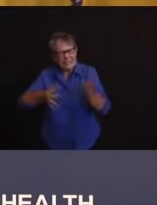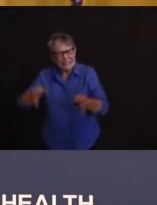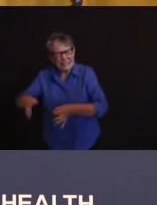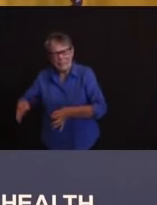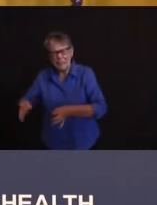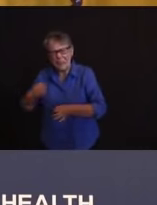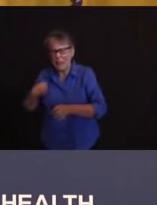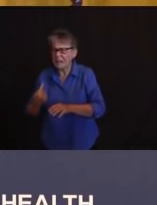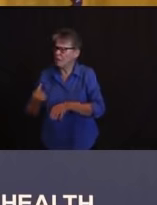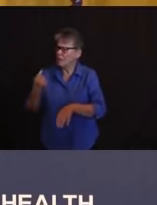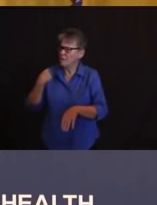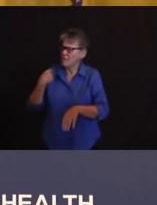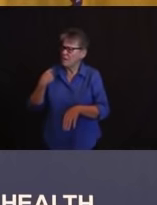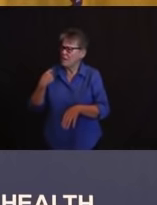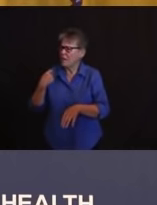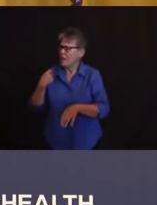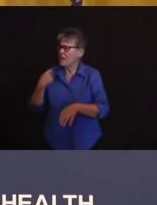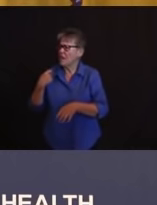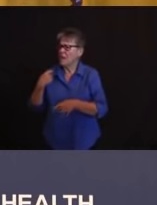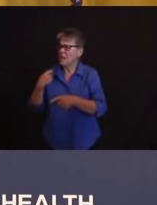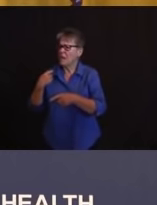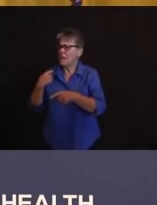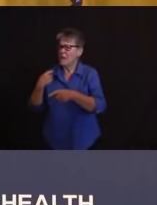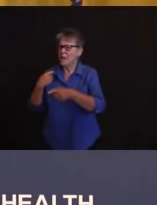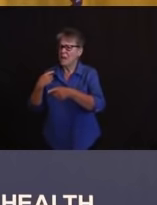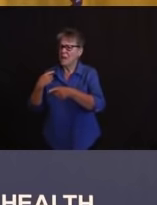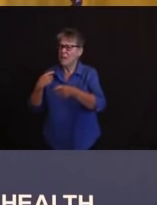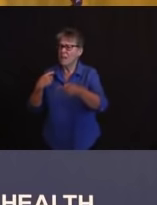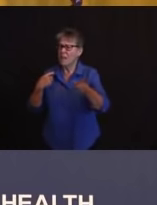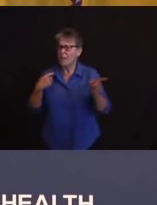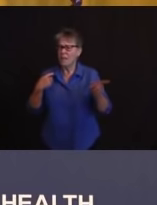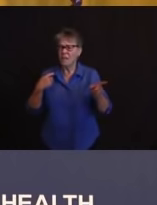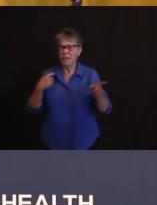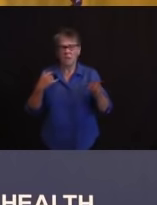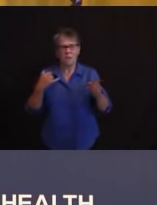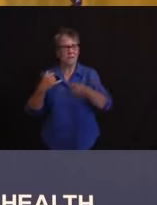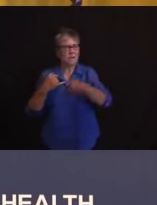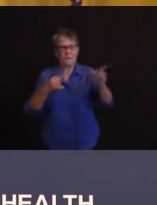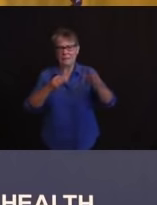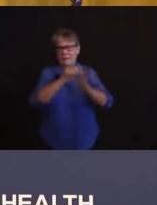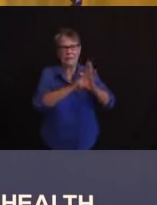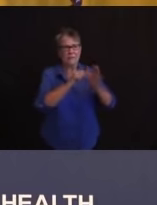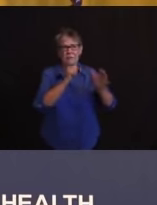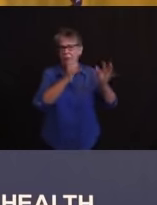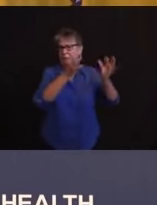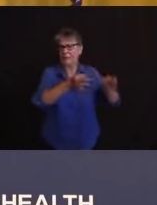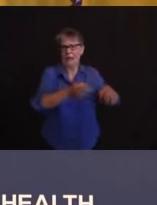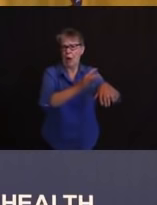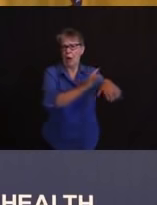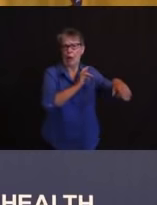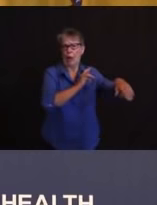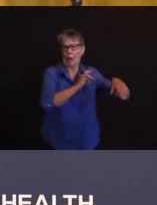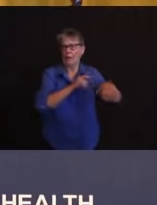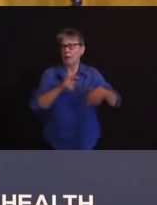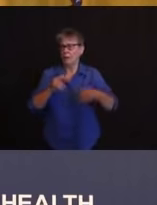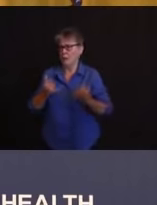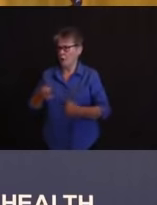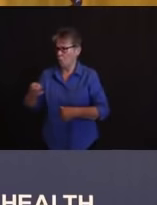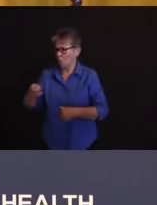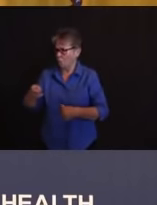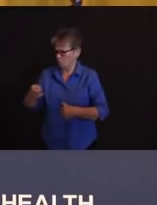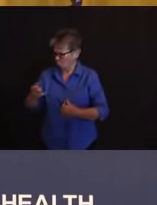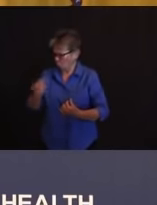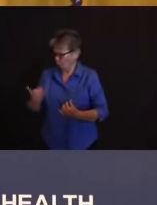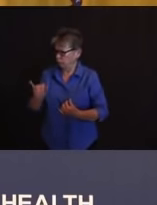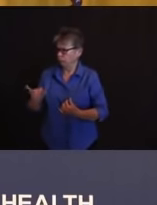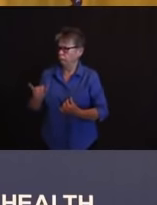earlier, do you feel any solace at all in that you've made the right decisions up to this point? And as you look at the calendar, we're really only